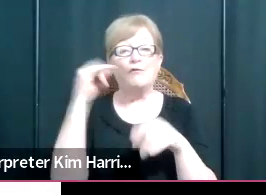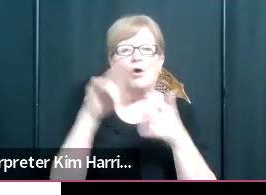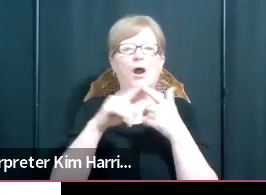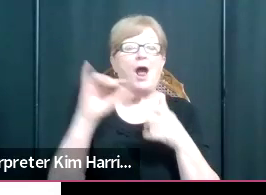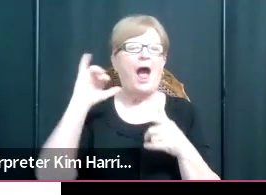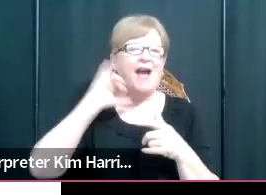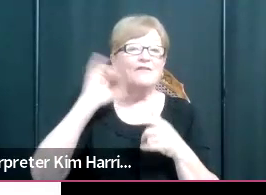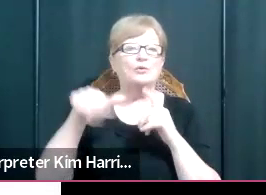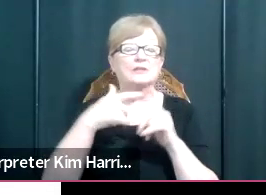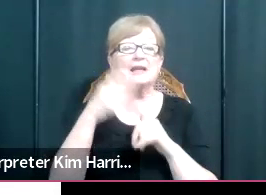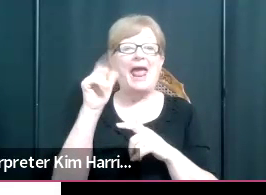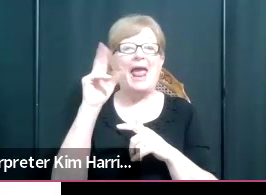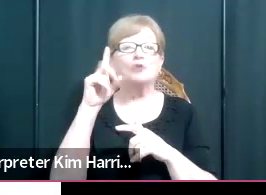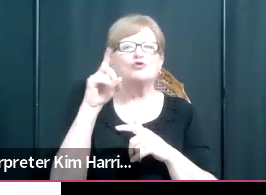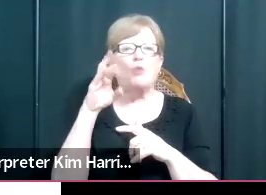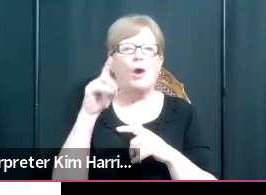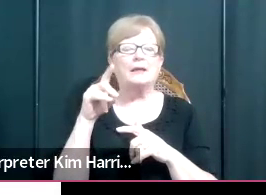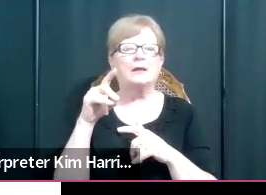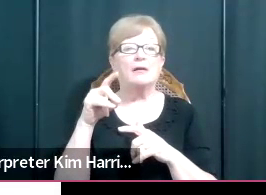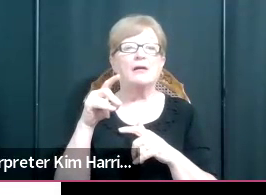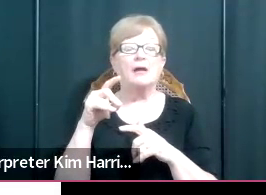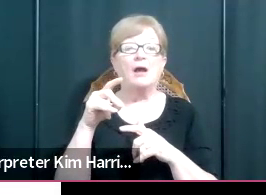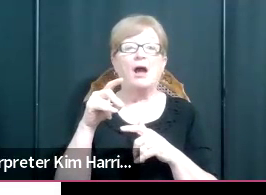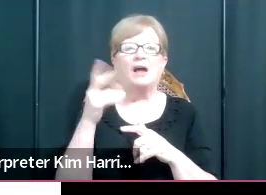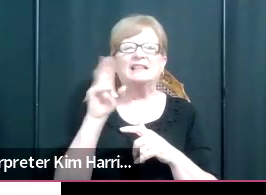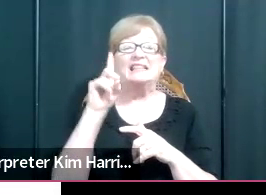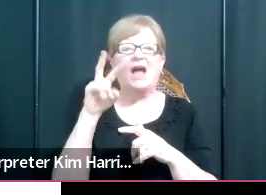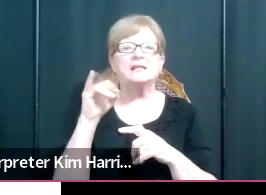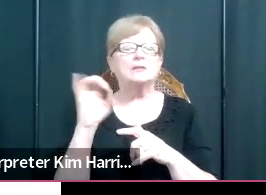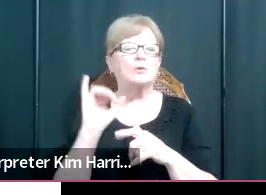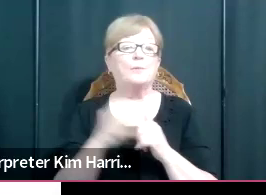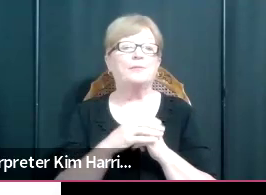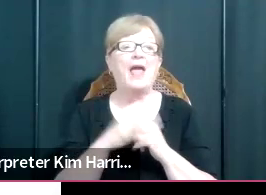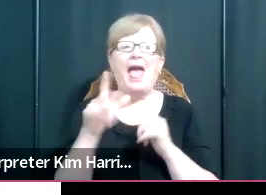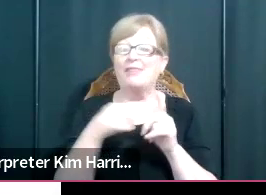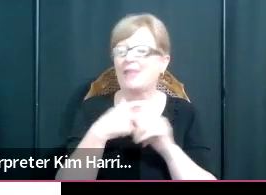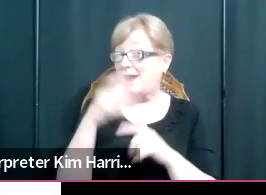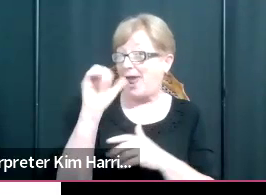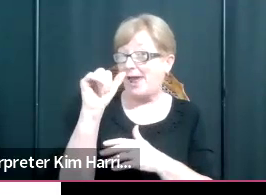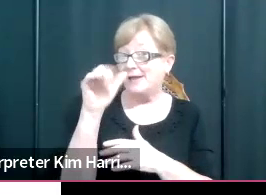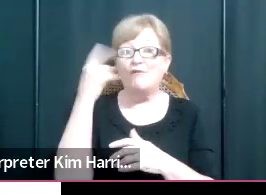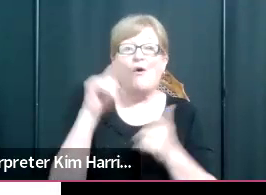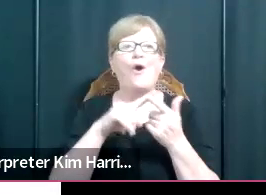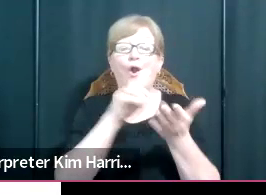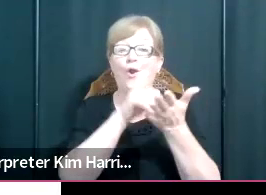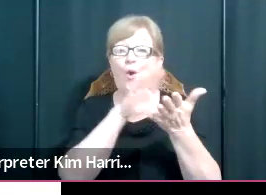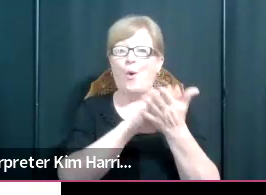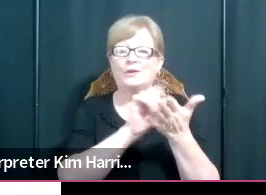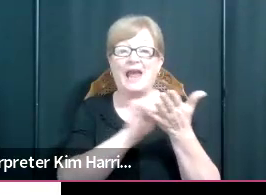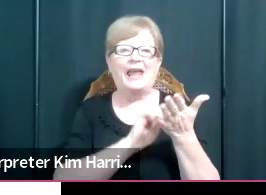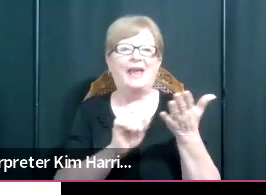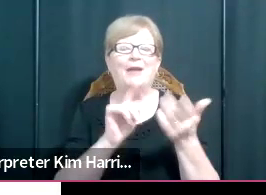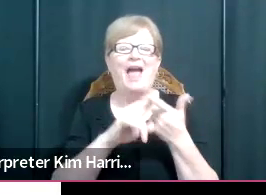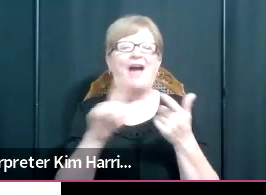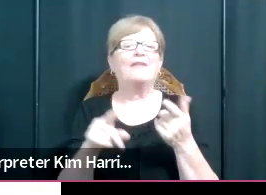Android devices. And then AT for note-taking, we have the LiveScribe